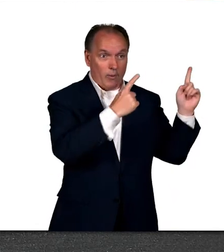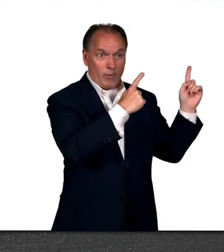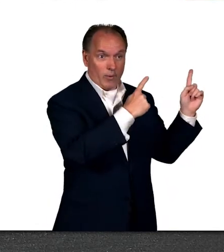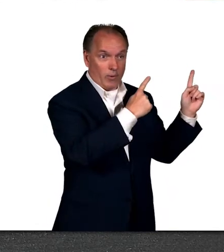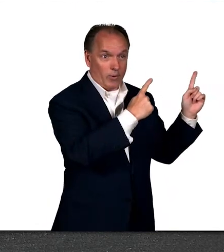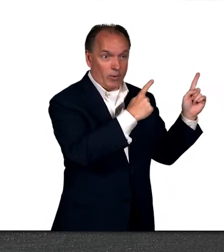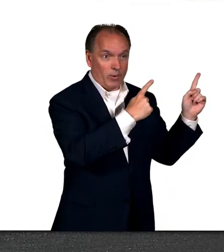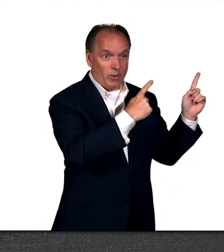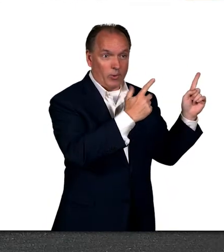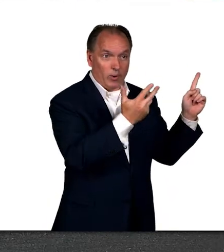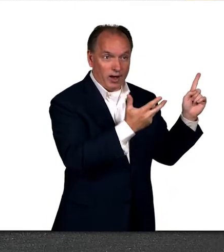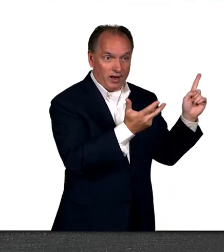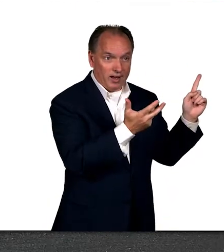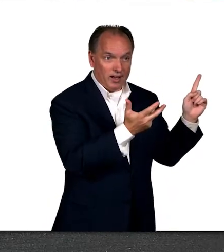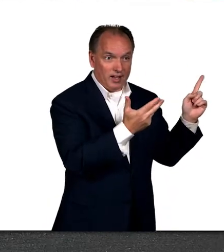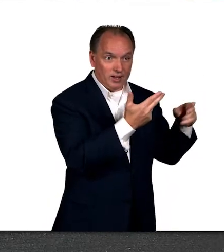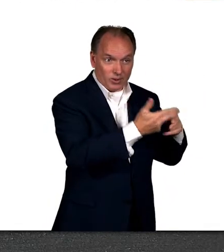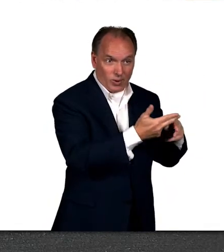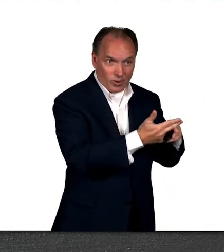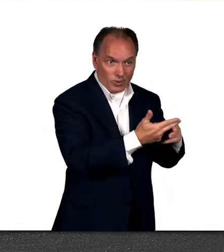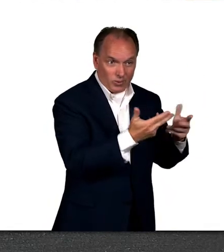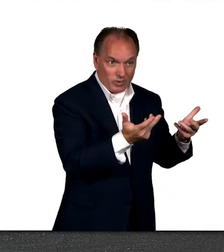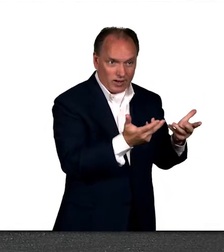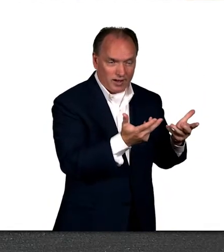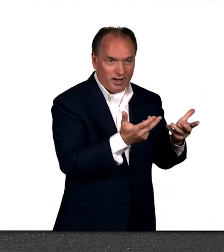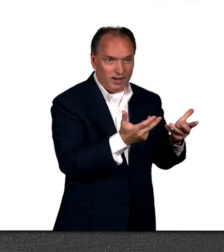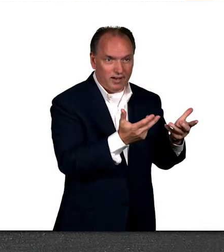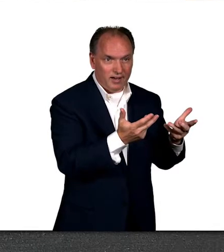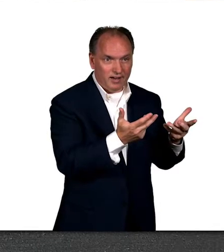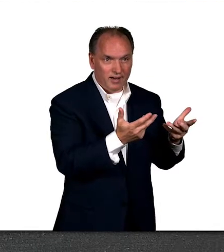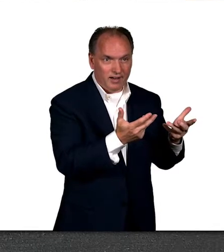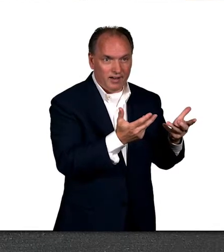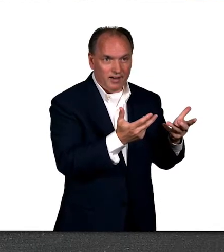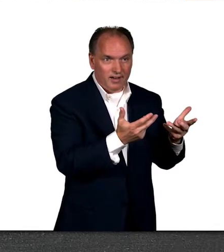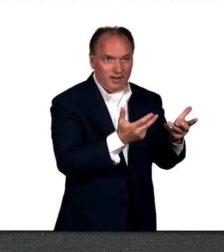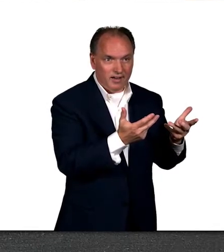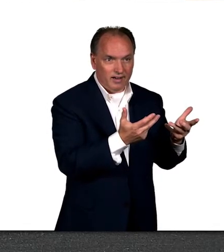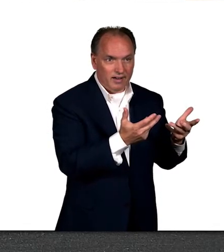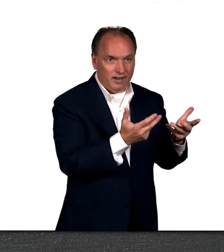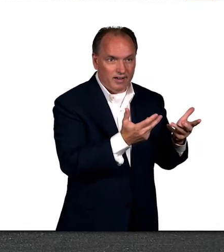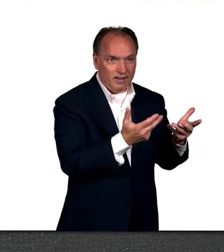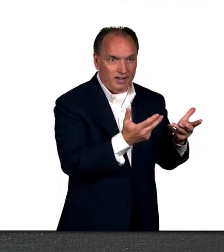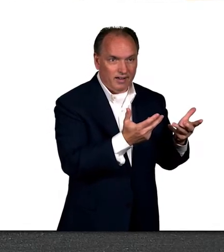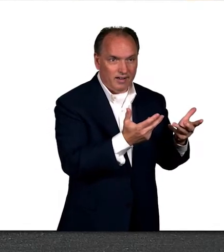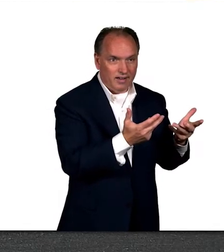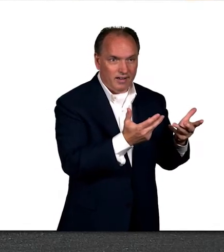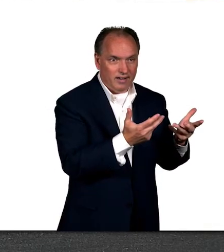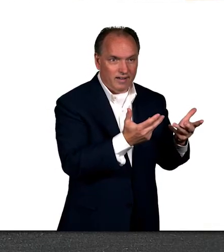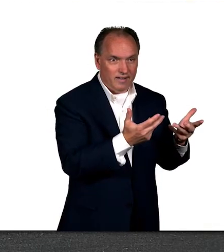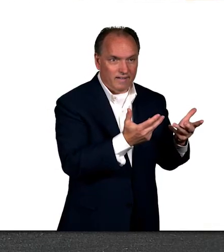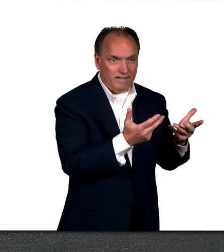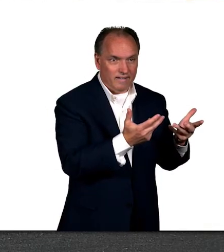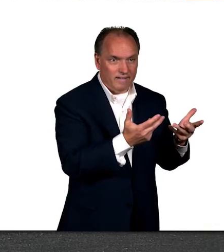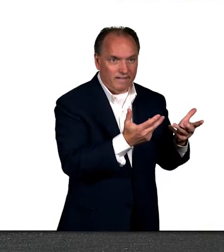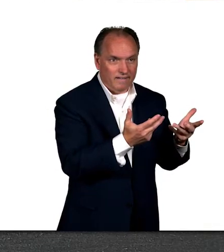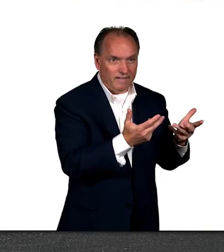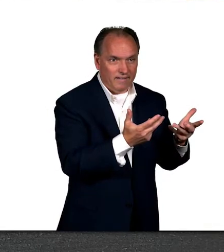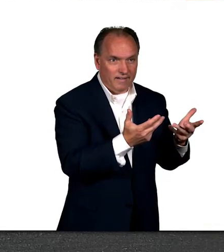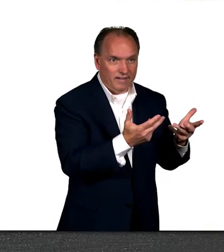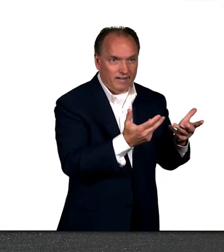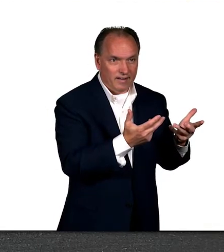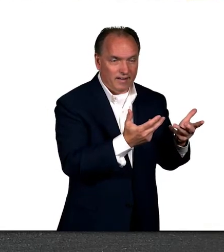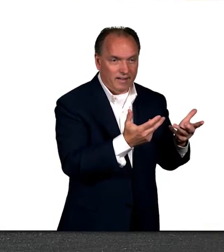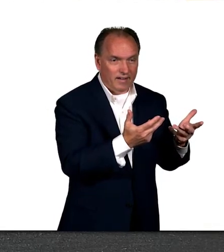see? What do you see? Well, the smart board's giving me a little trouble here, but that's okay. That